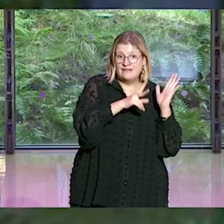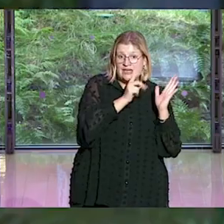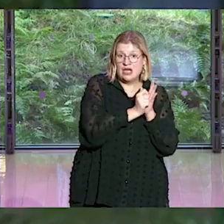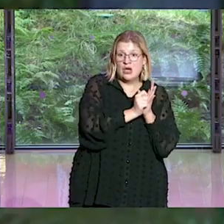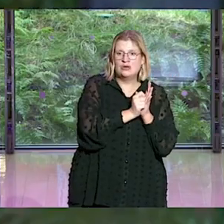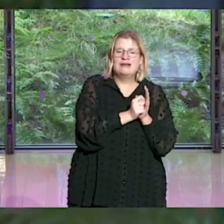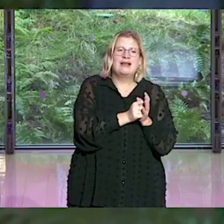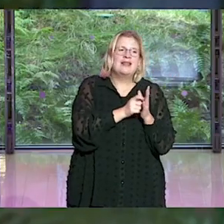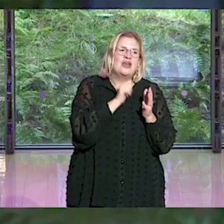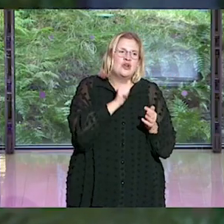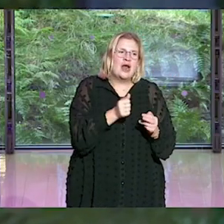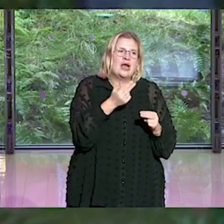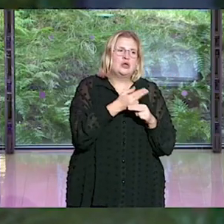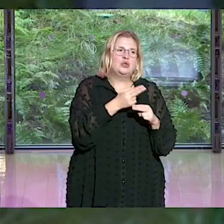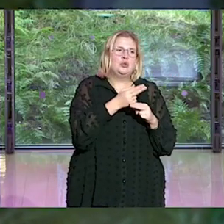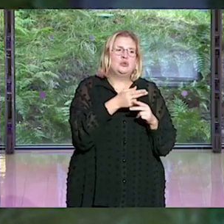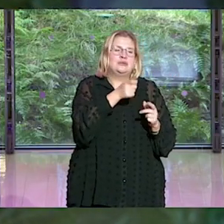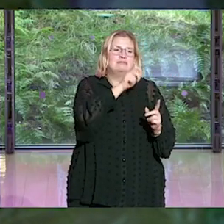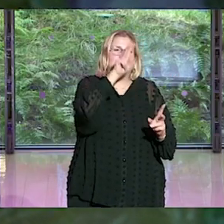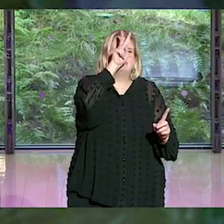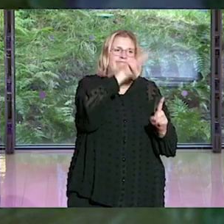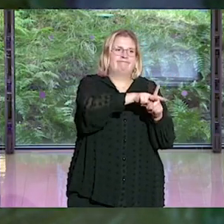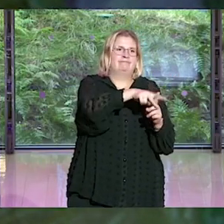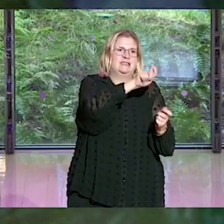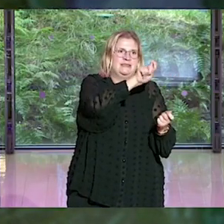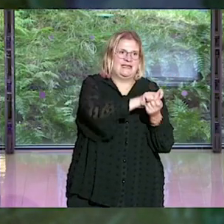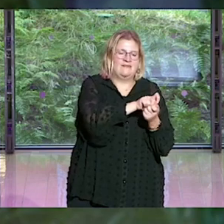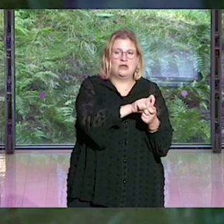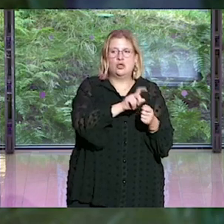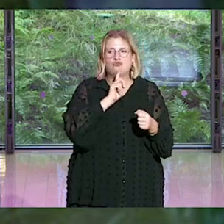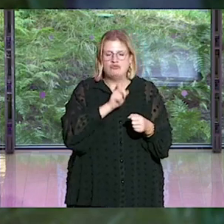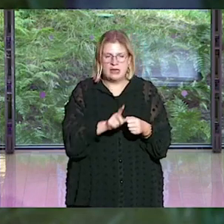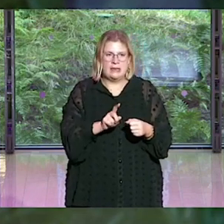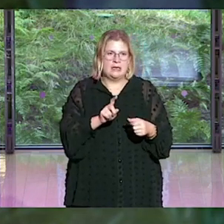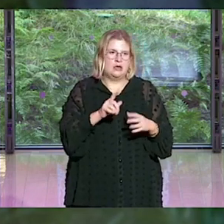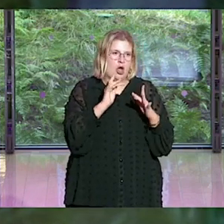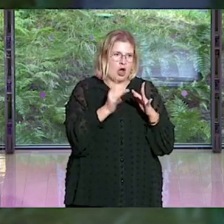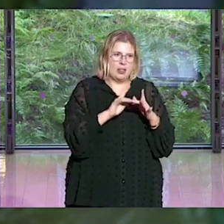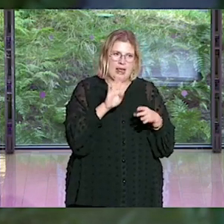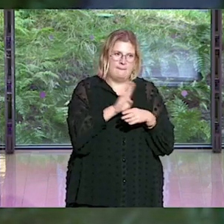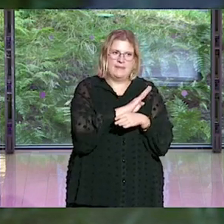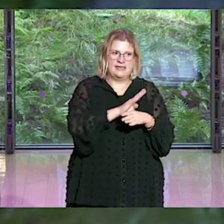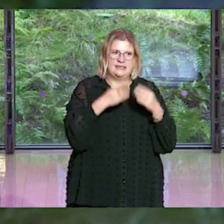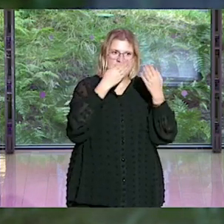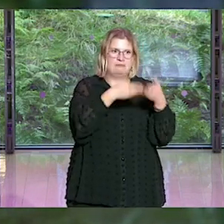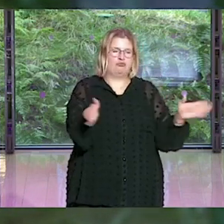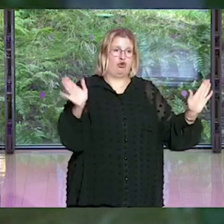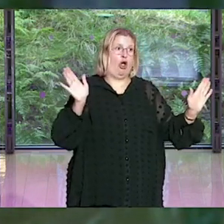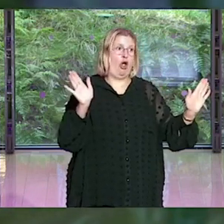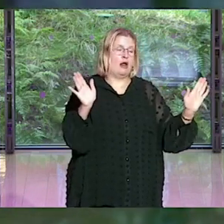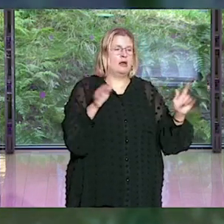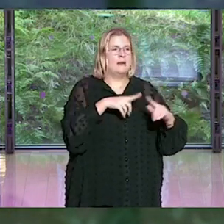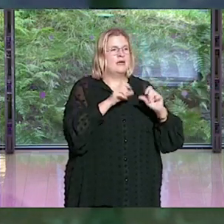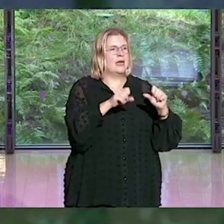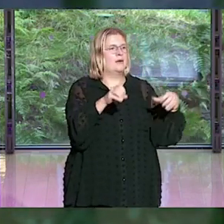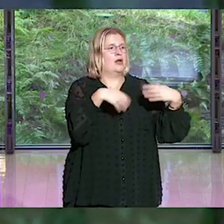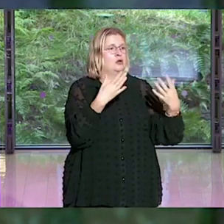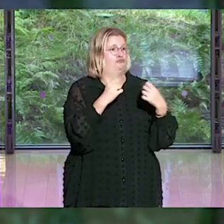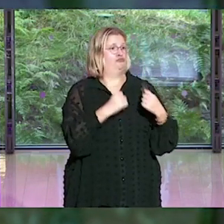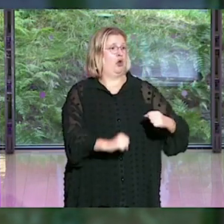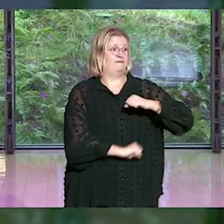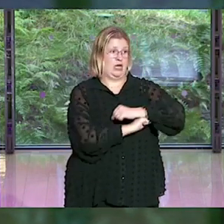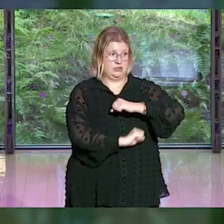aren't very use case specific. They're pretty broad e-commerce. So, but that can give you a really good